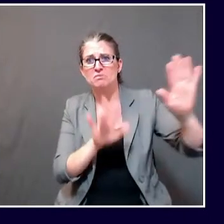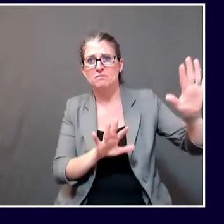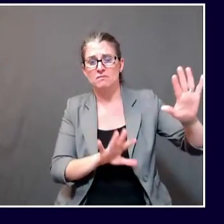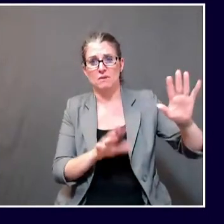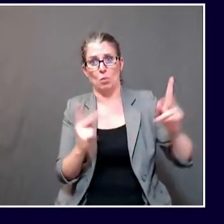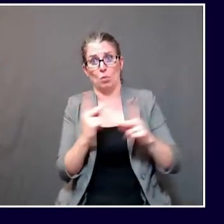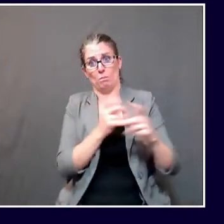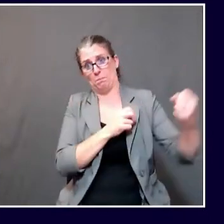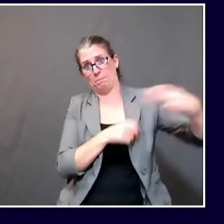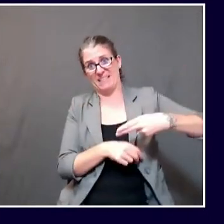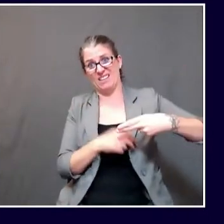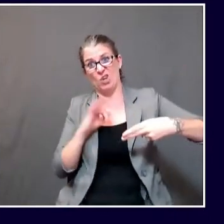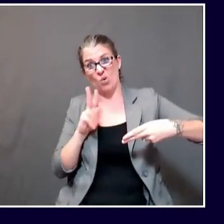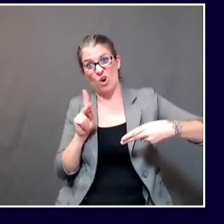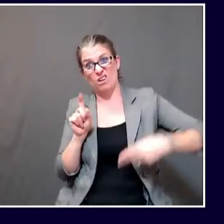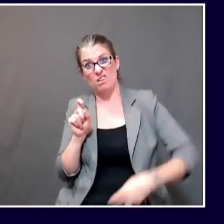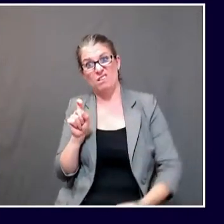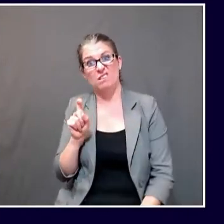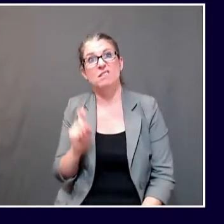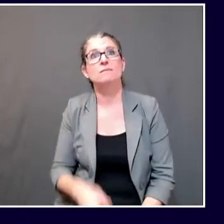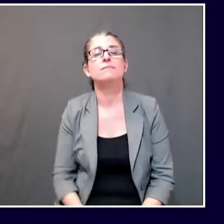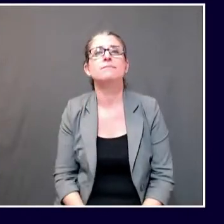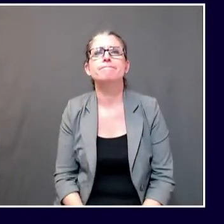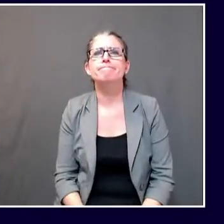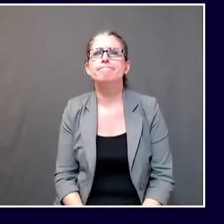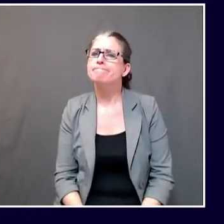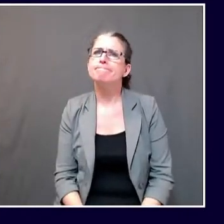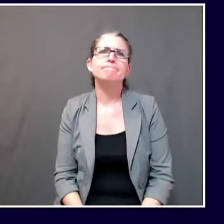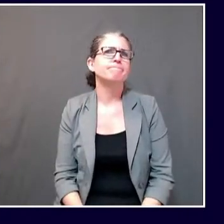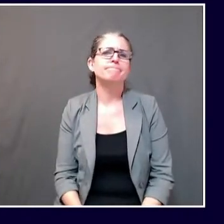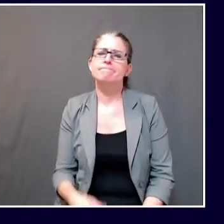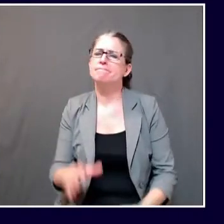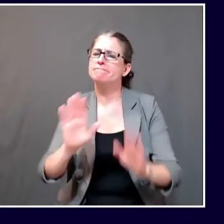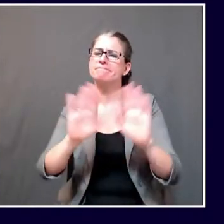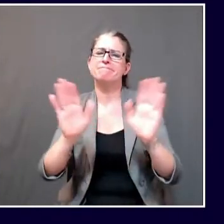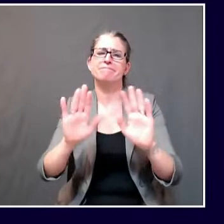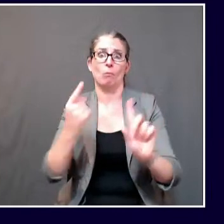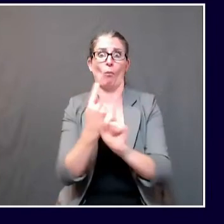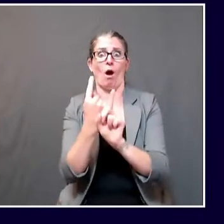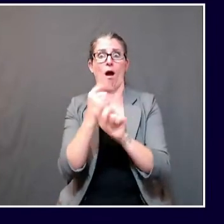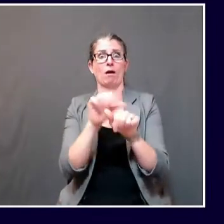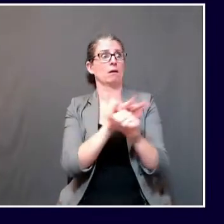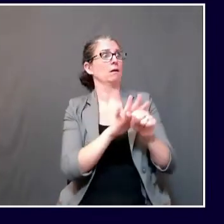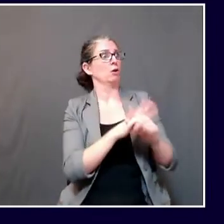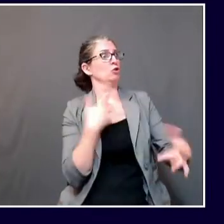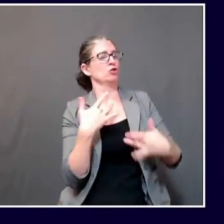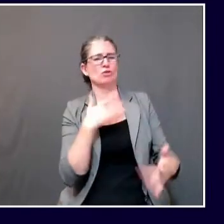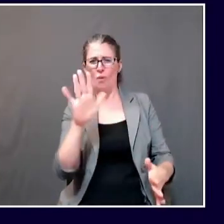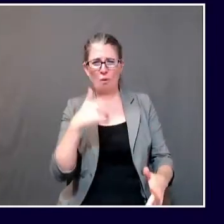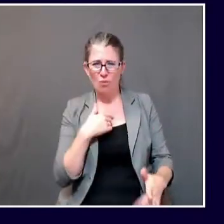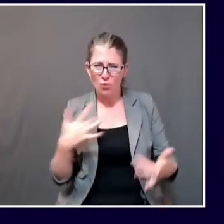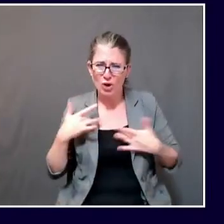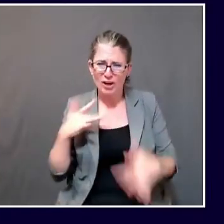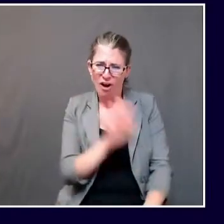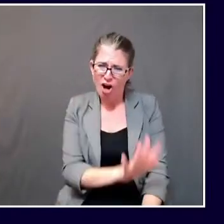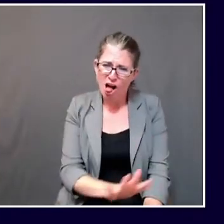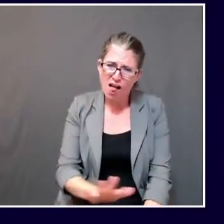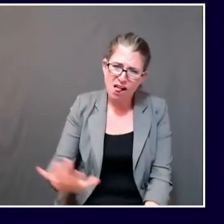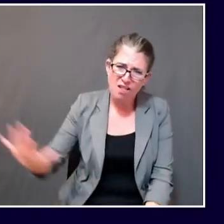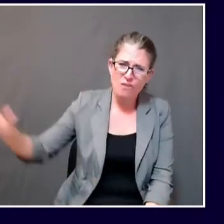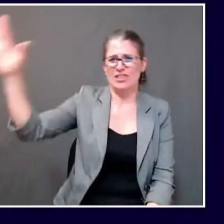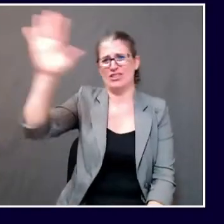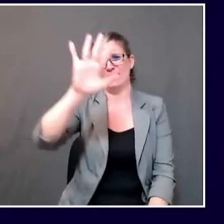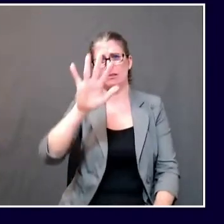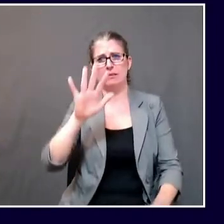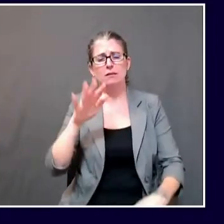Skowhegan. What we've seen with respect to the recent uptick that we grappled with in and around York County could easily happen